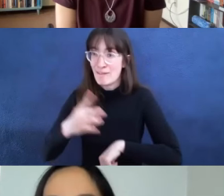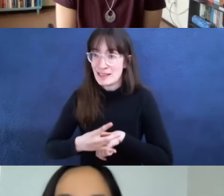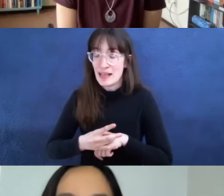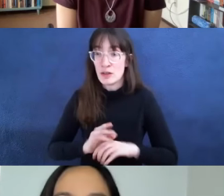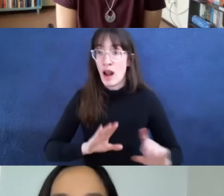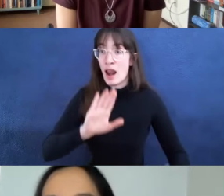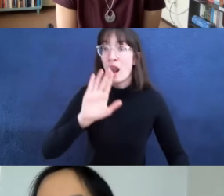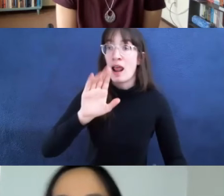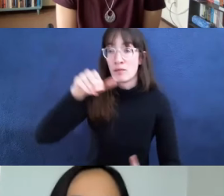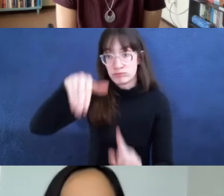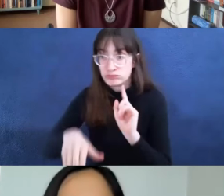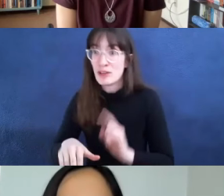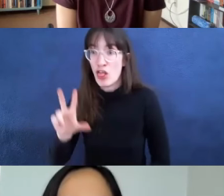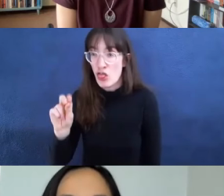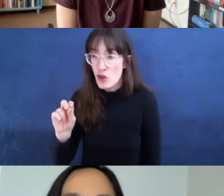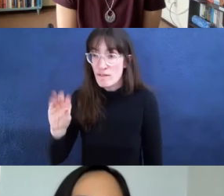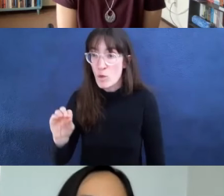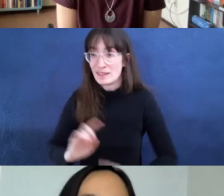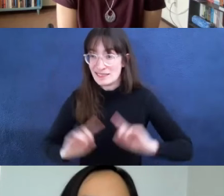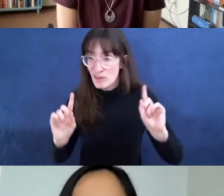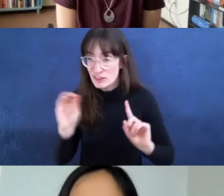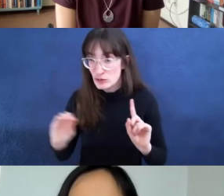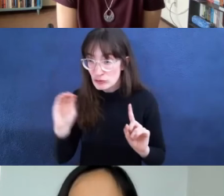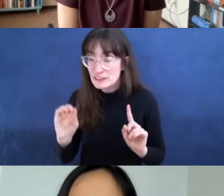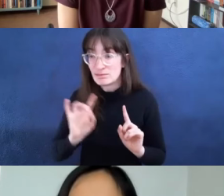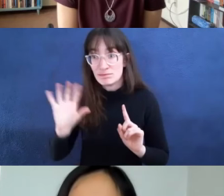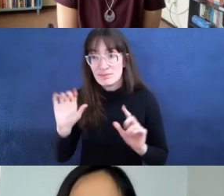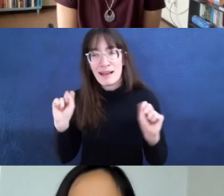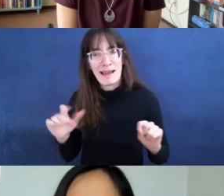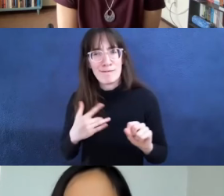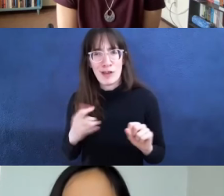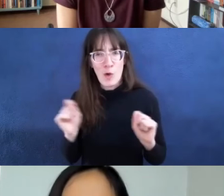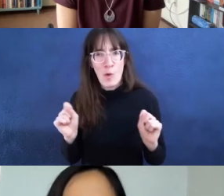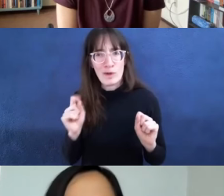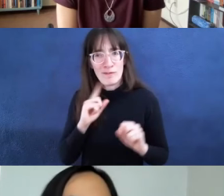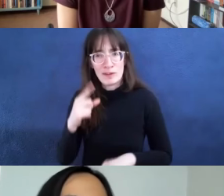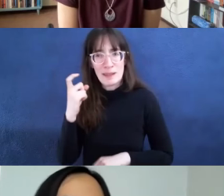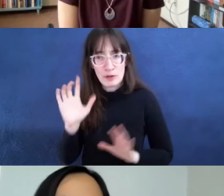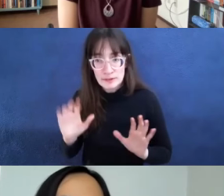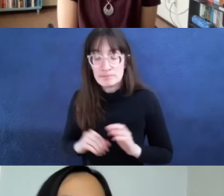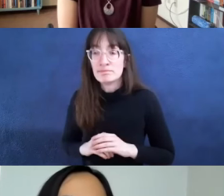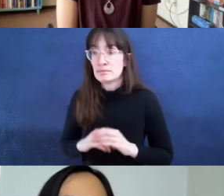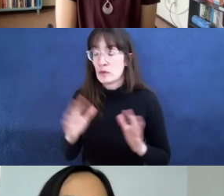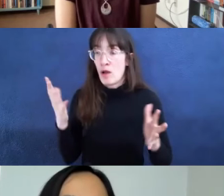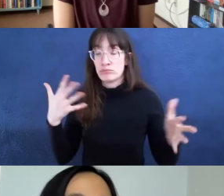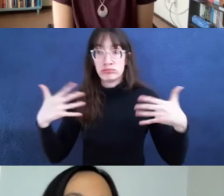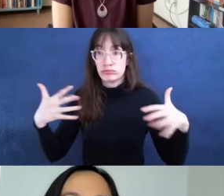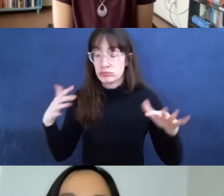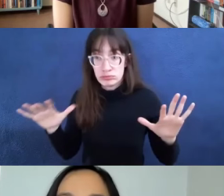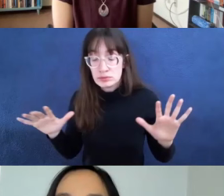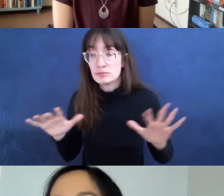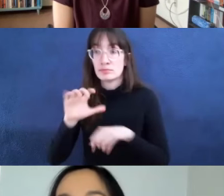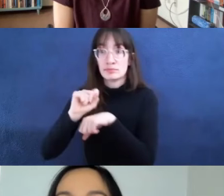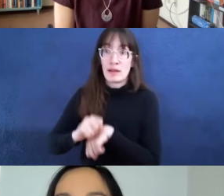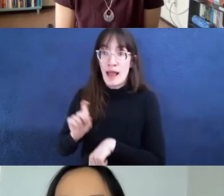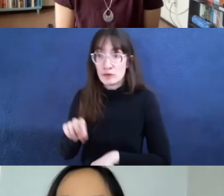like 30 something or 40 degrees, it can feel a little cold and chilly and windy. So And I